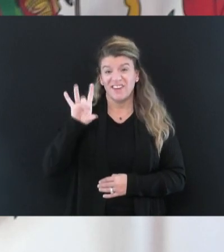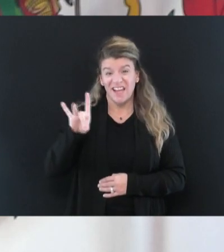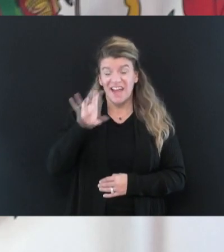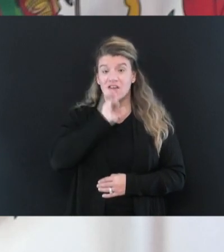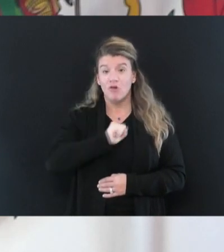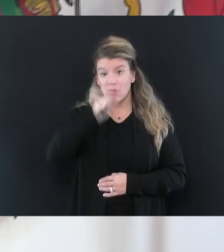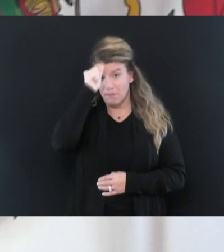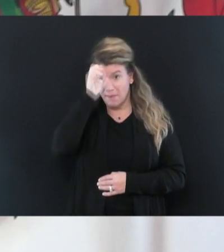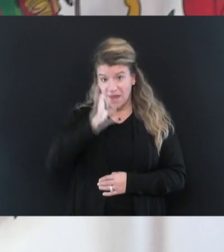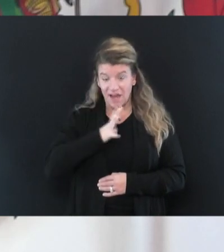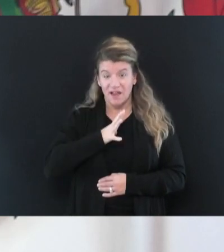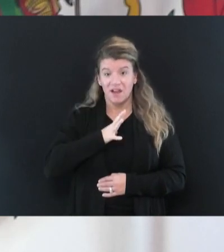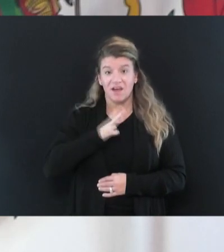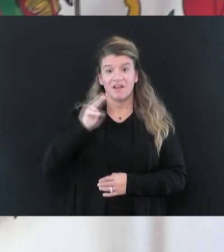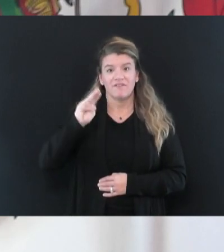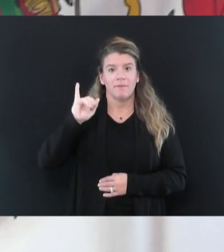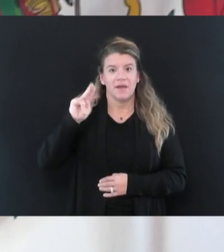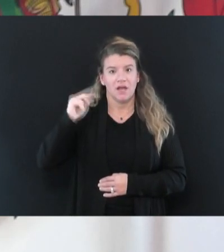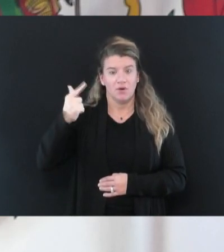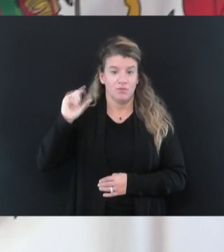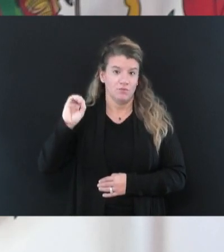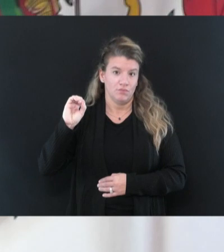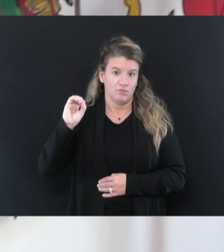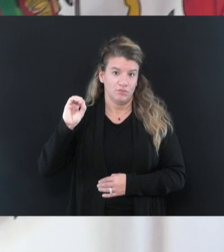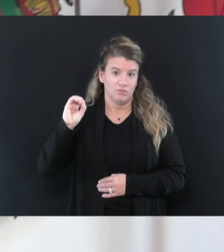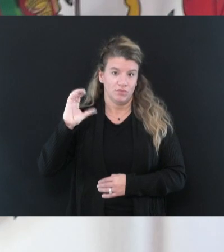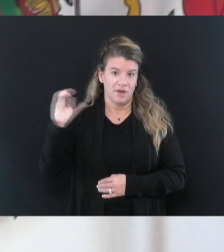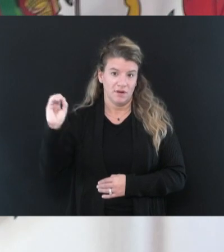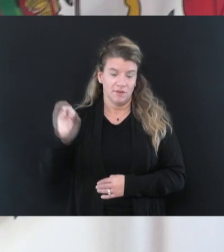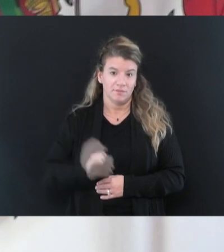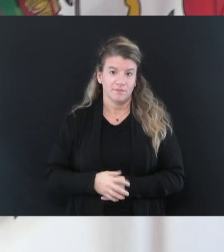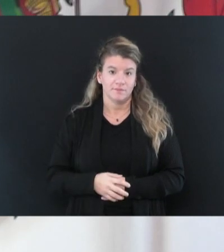58-year-old male from Mingo County.